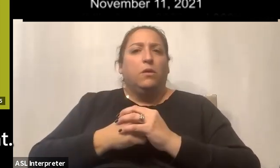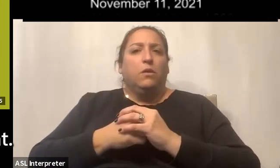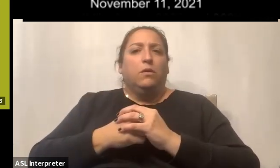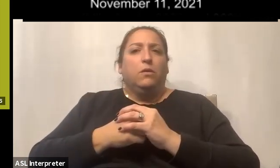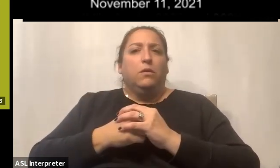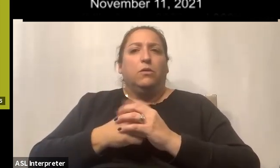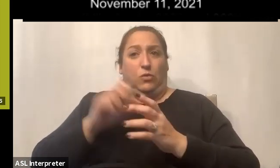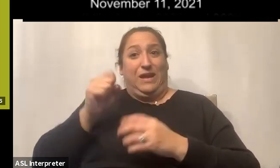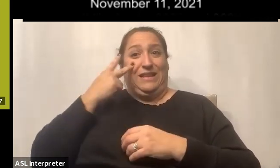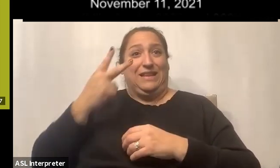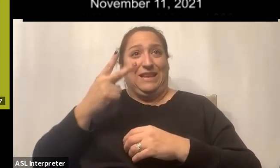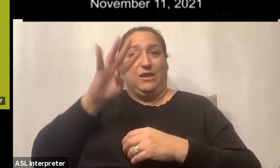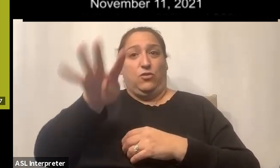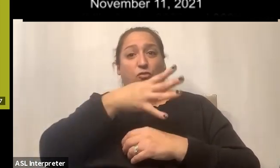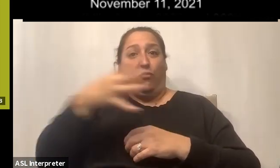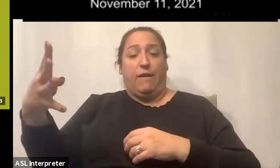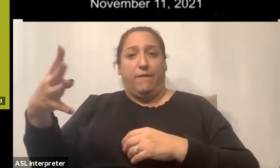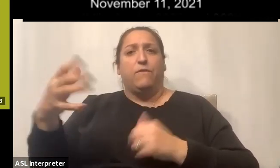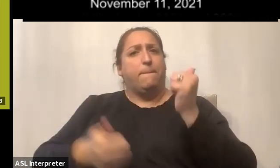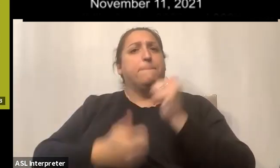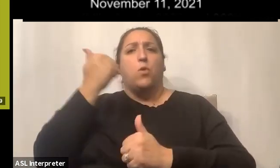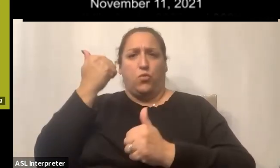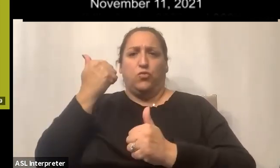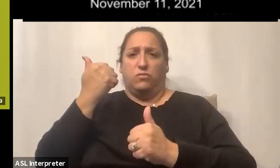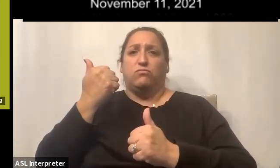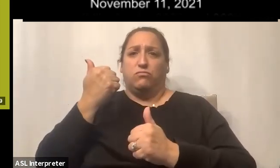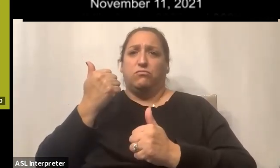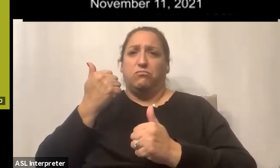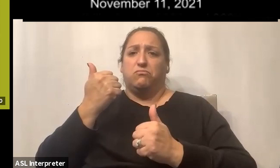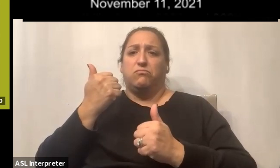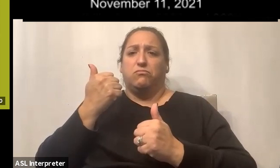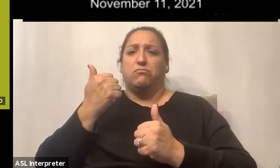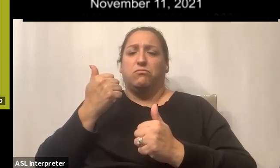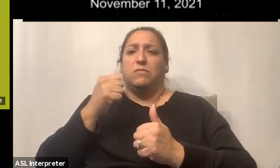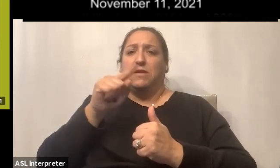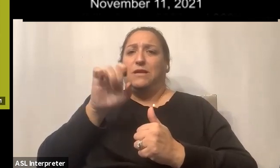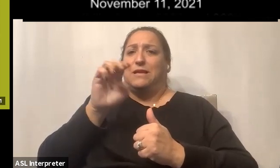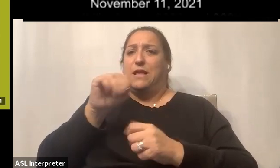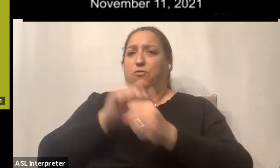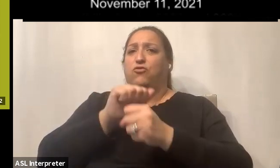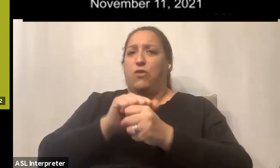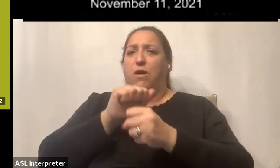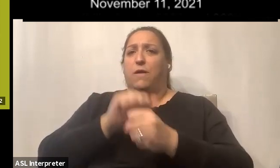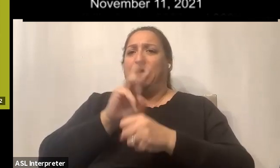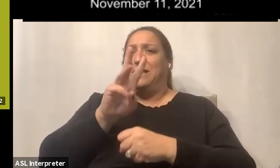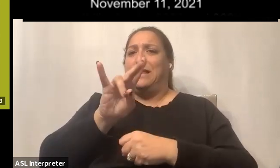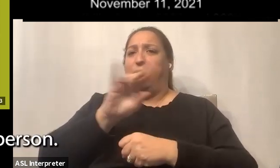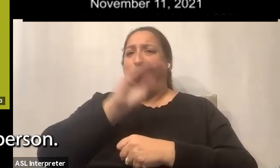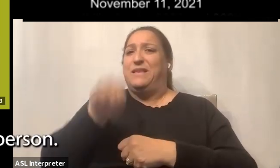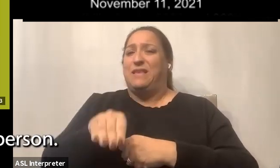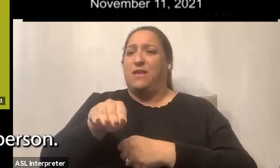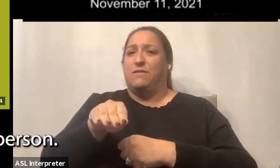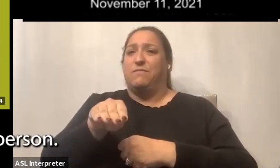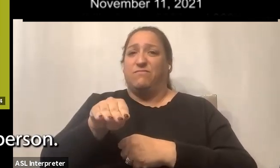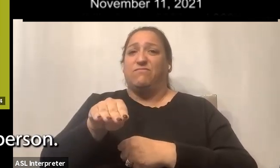see that mostly all STEM jobs, 67% of it are taken up